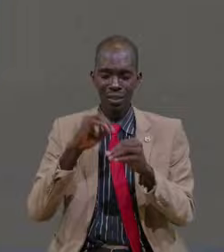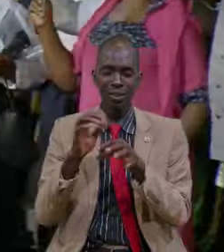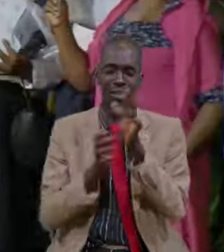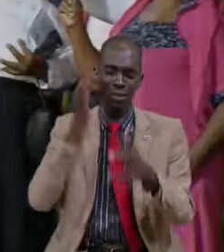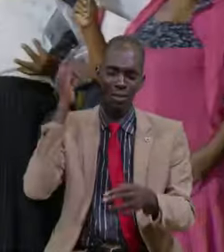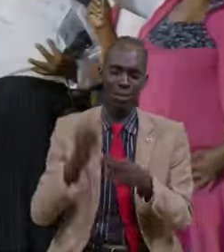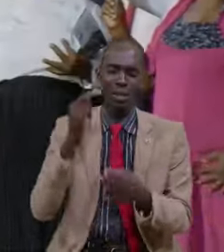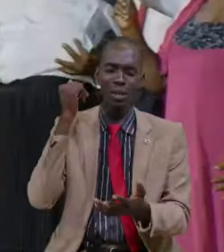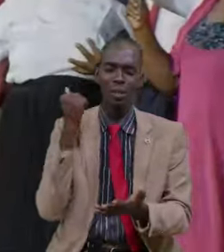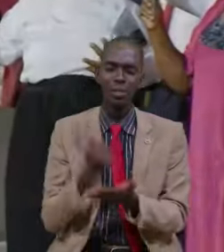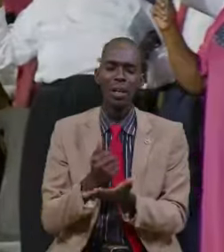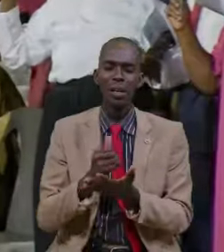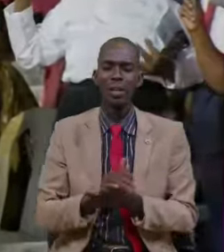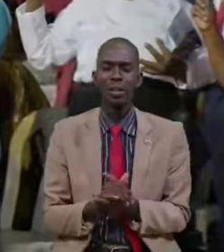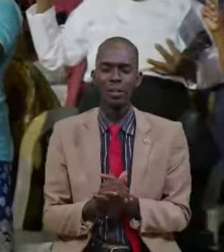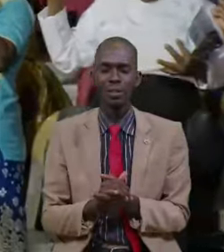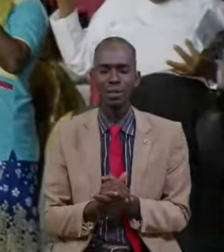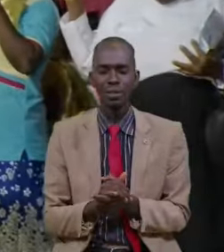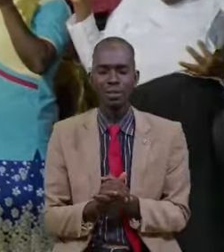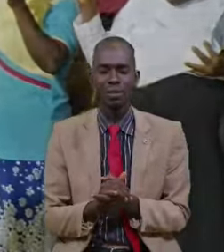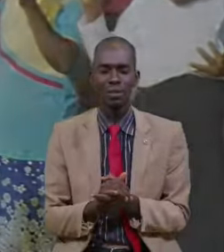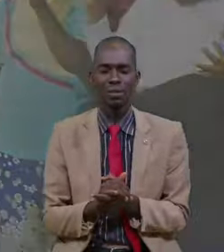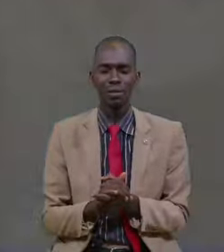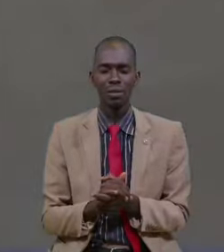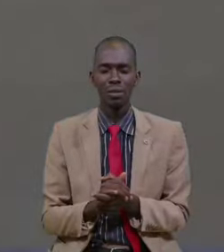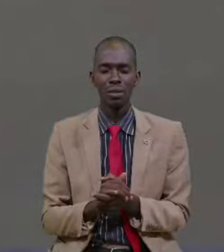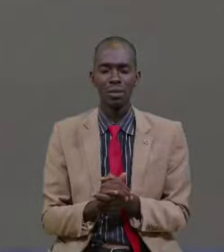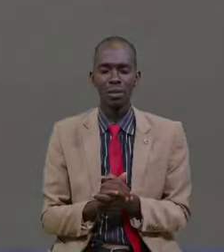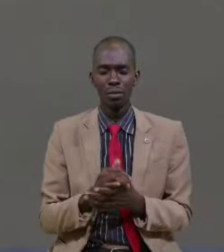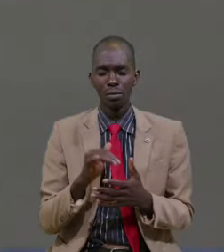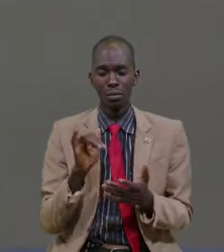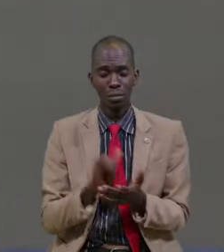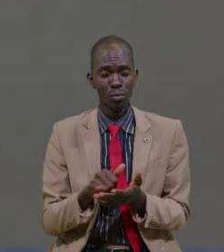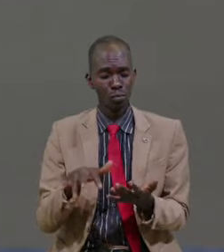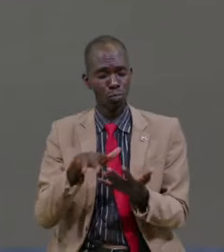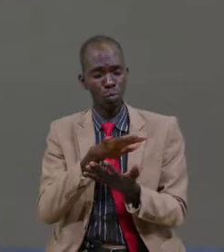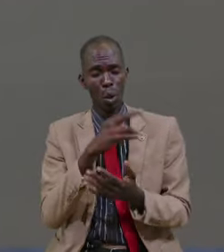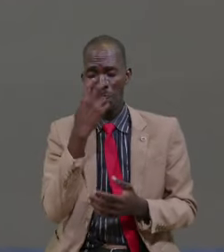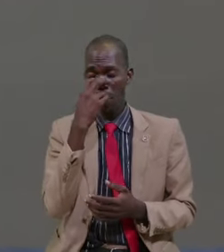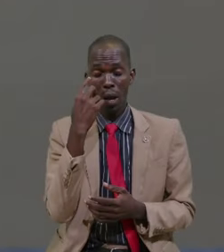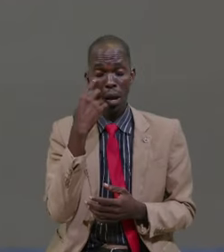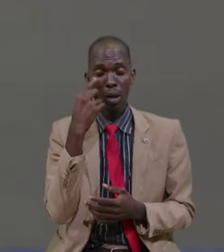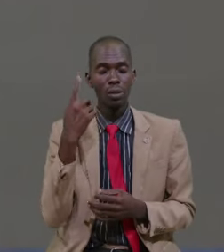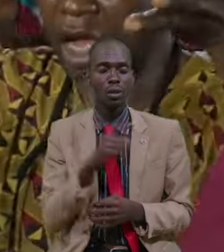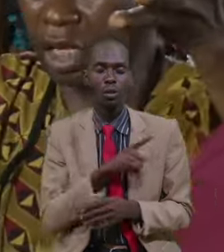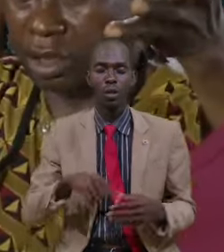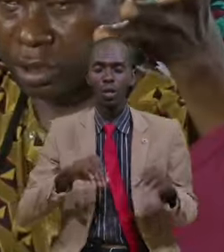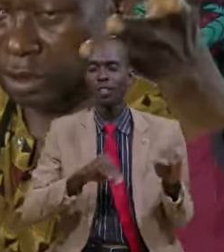Jesus' name. Those blind eyes, the Lord has set you